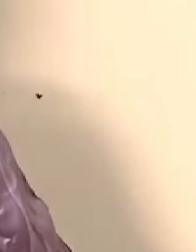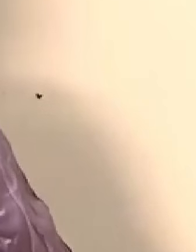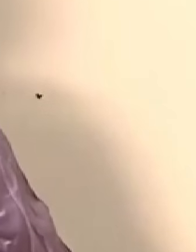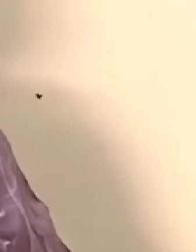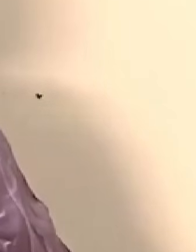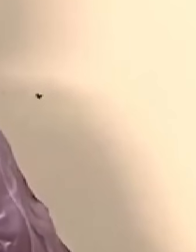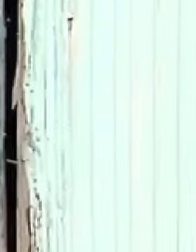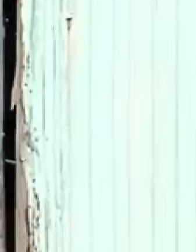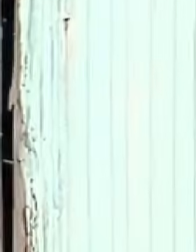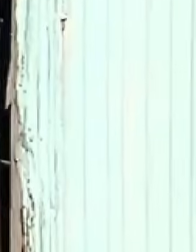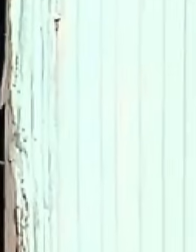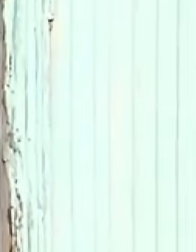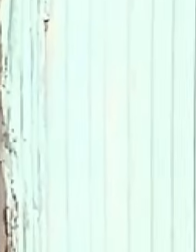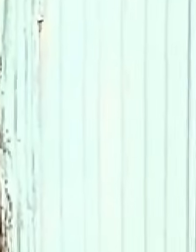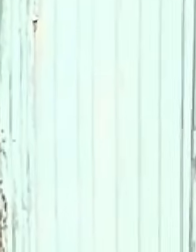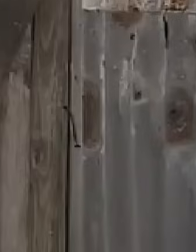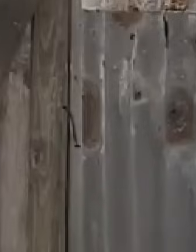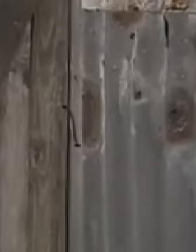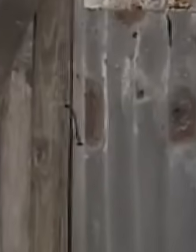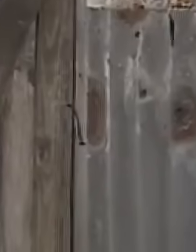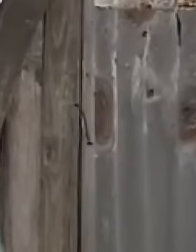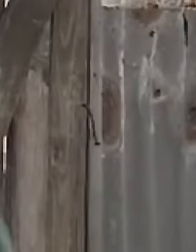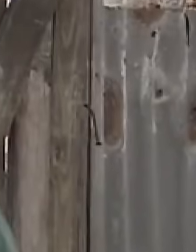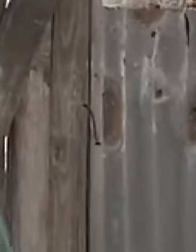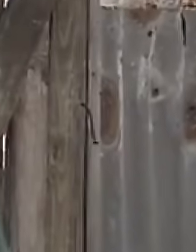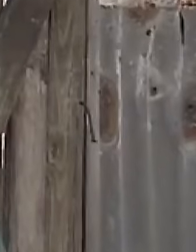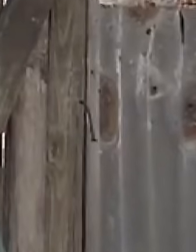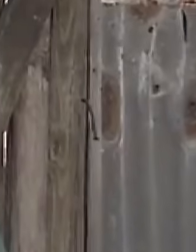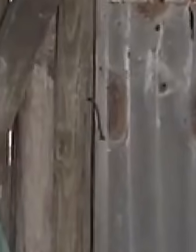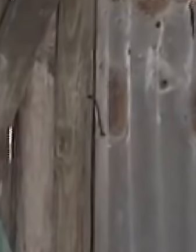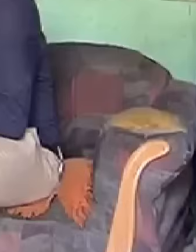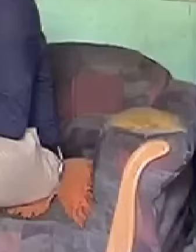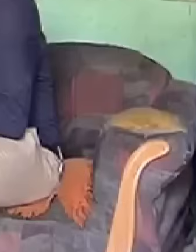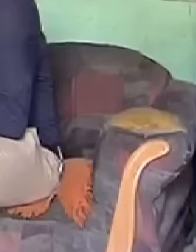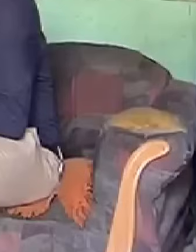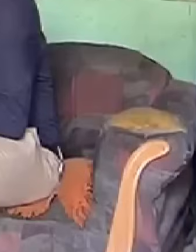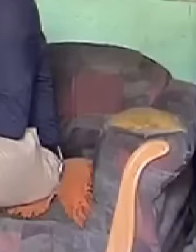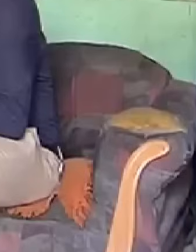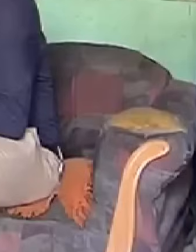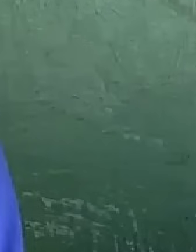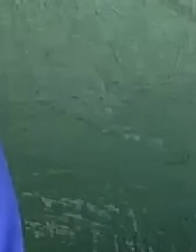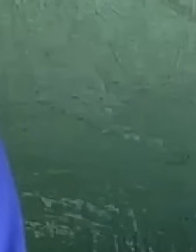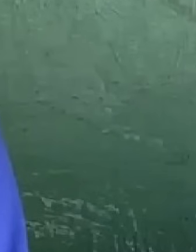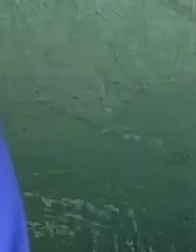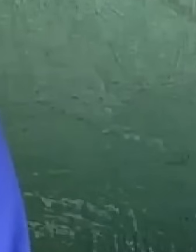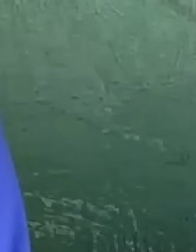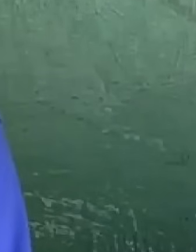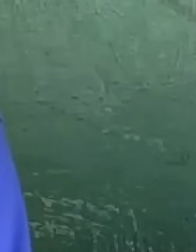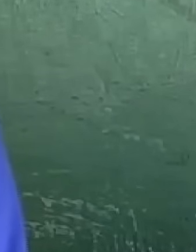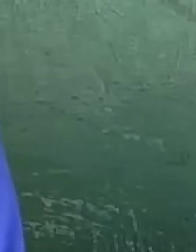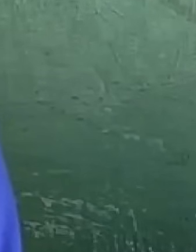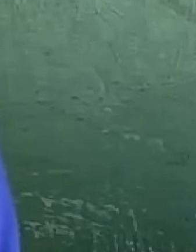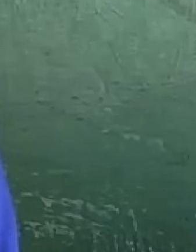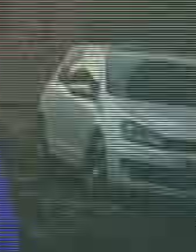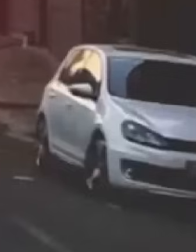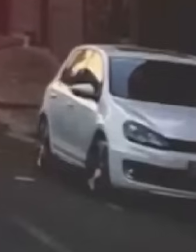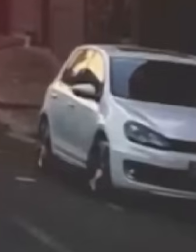murdered Mama. Thina sincedekele ngoba involved nina ku expressions. Umuntu uzophelela